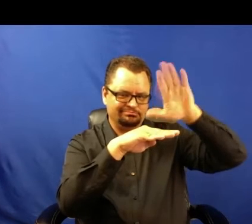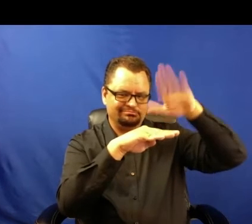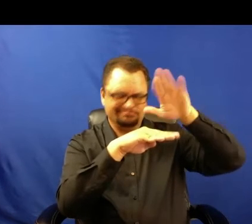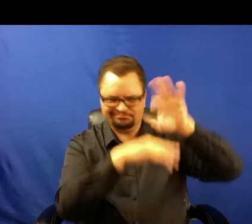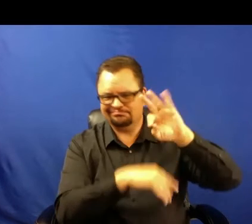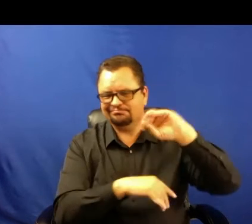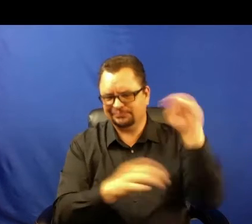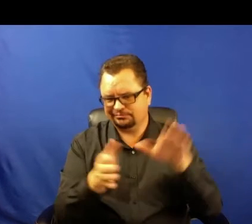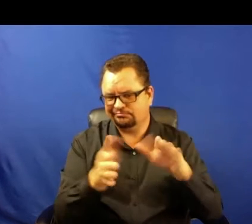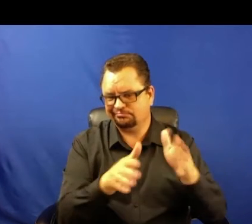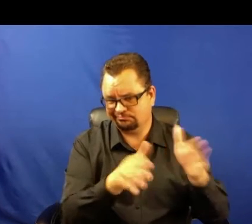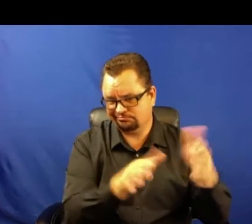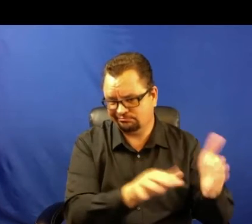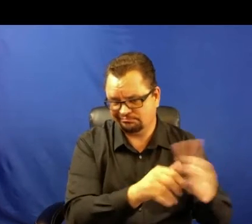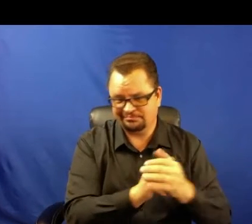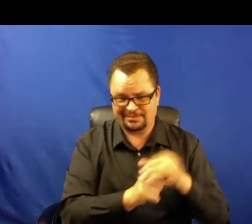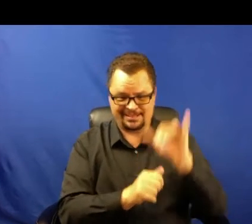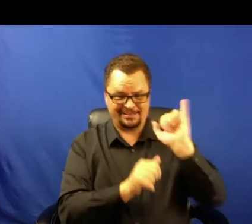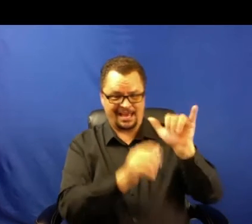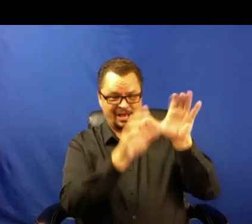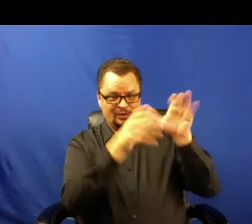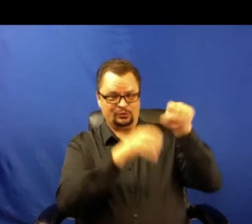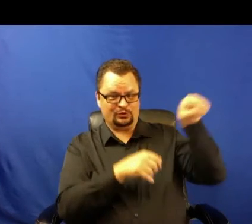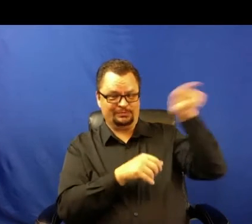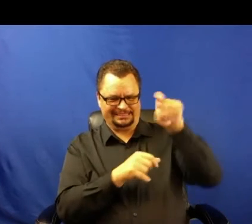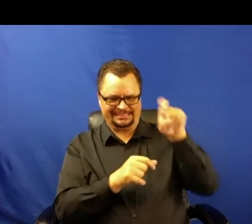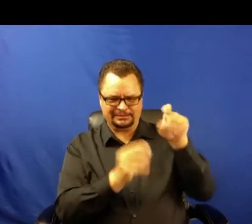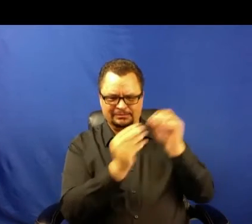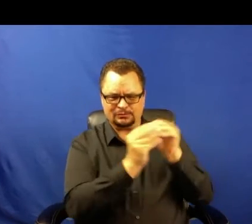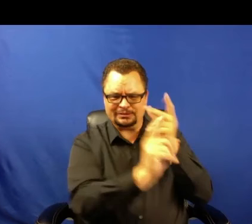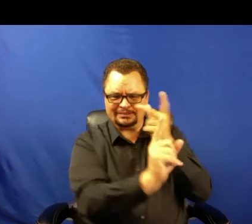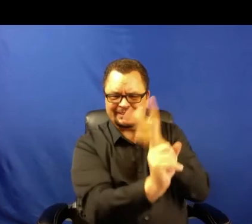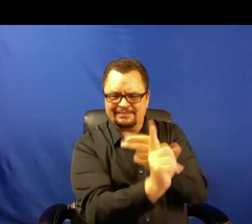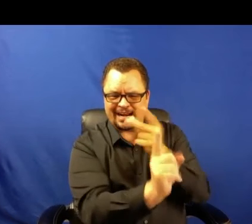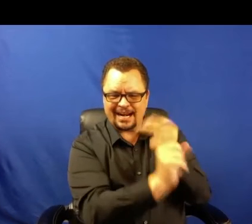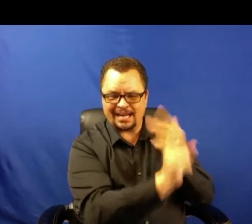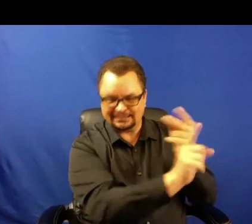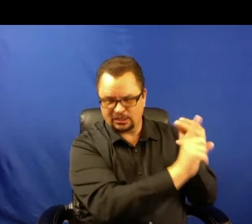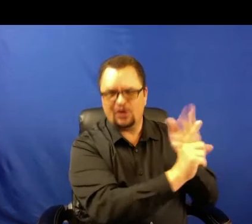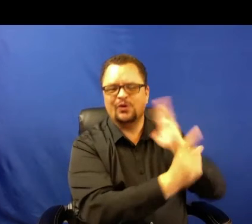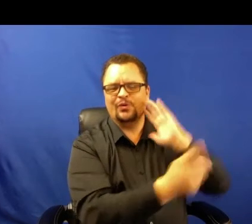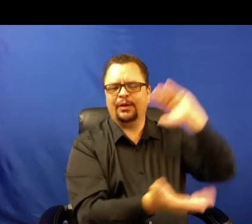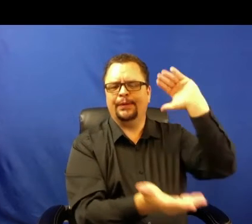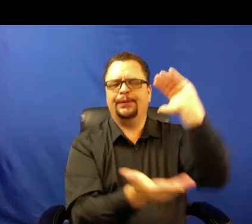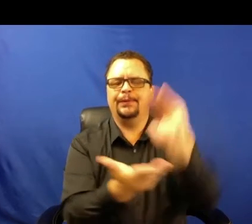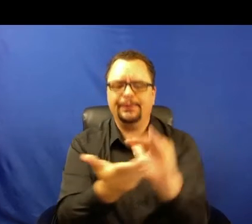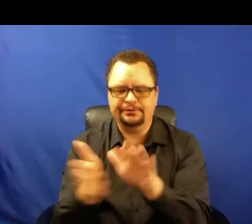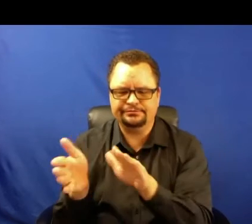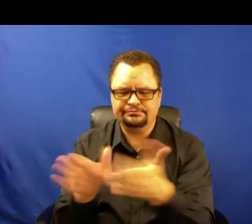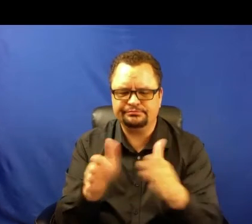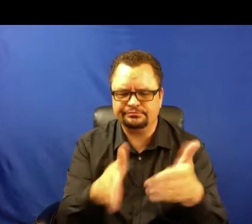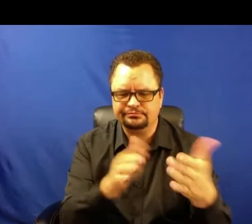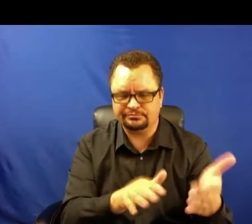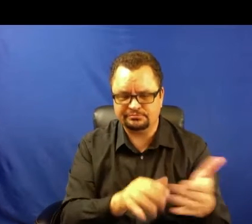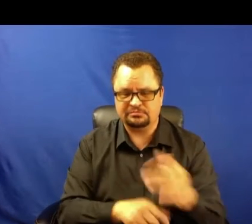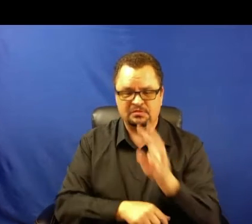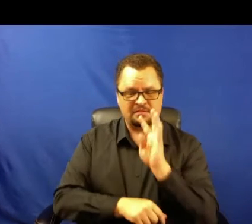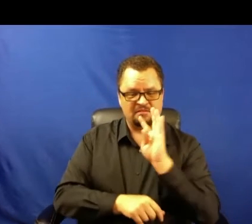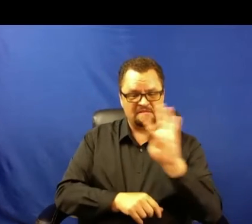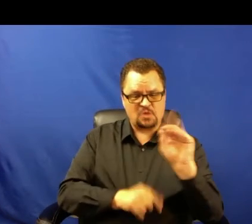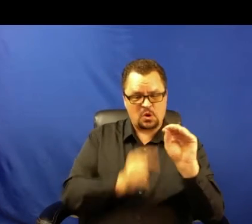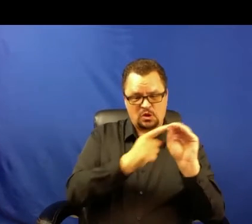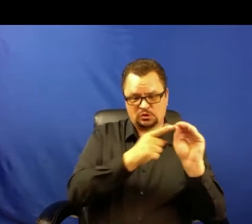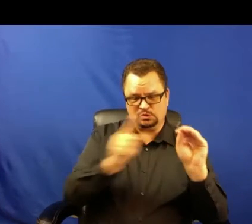deaths shifted to the 40 to 59. The 0 to 19 and 20 to 39 continue to be a very small percentage of